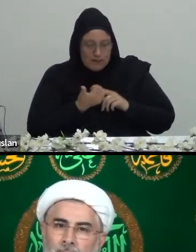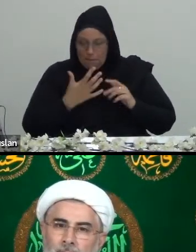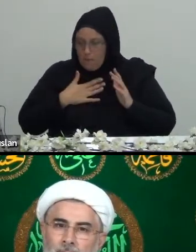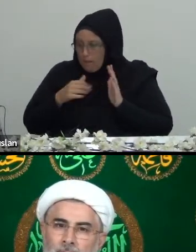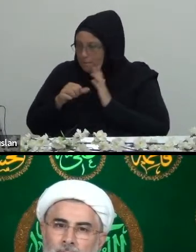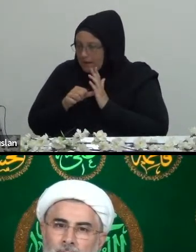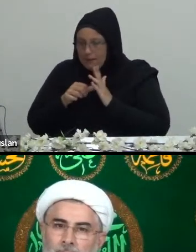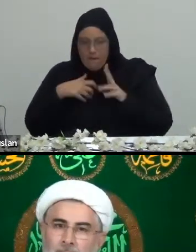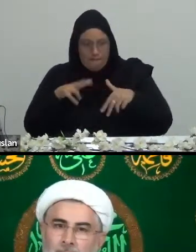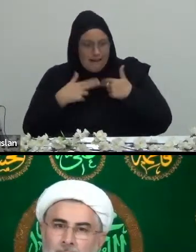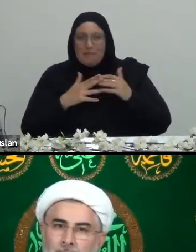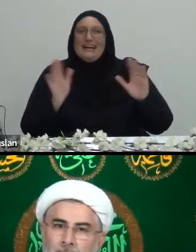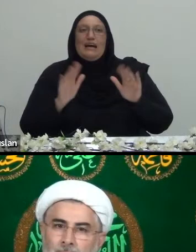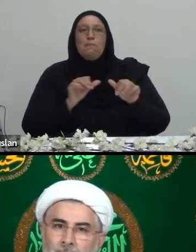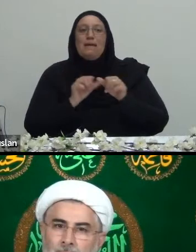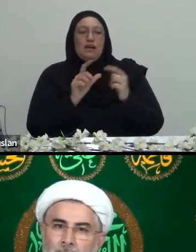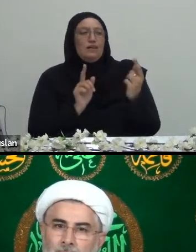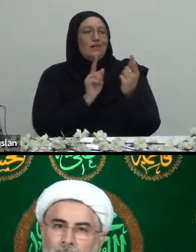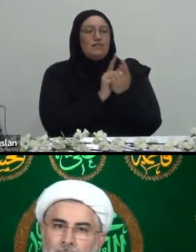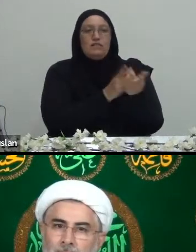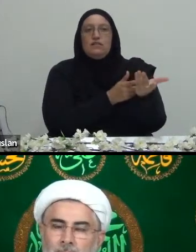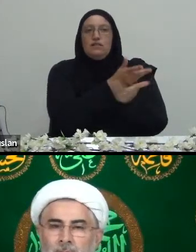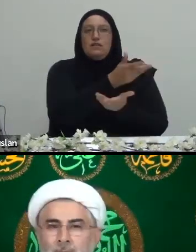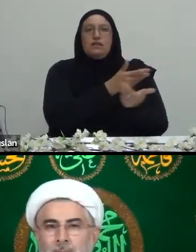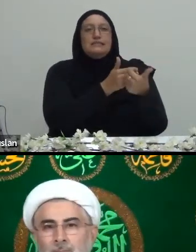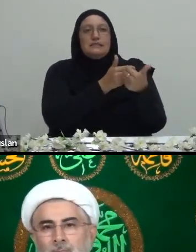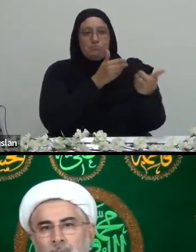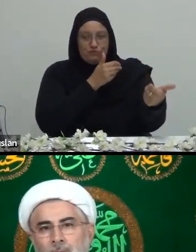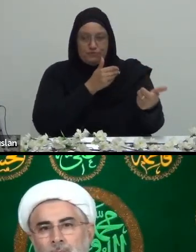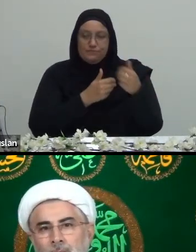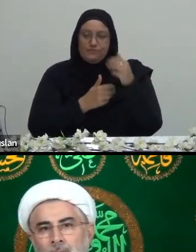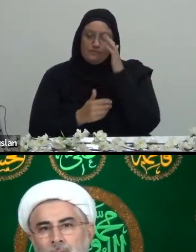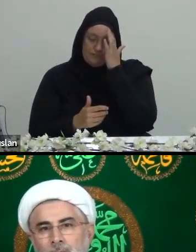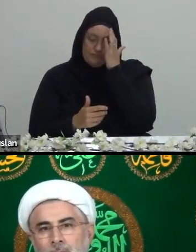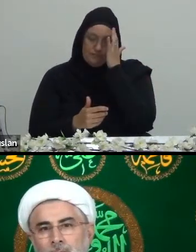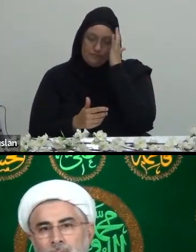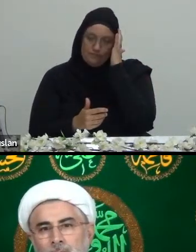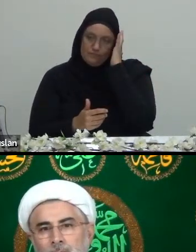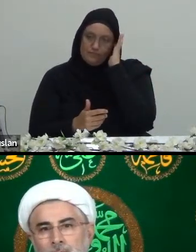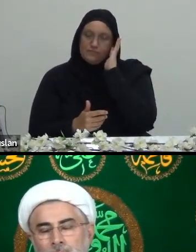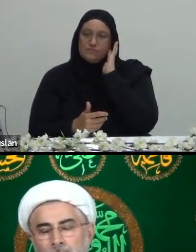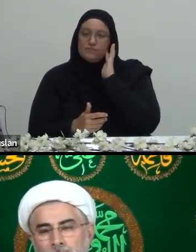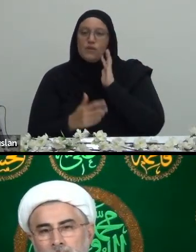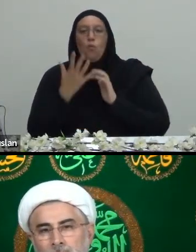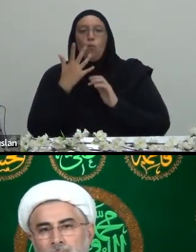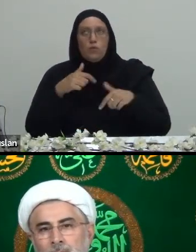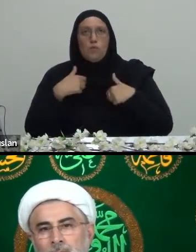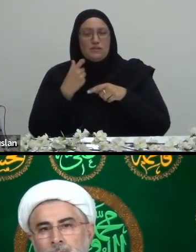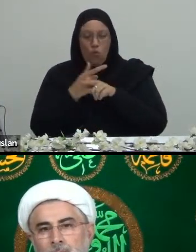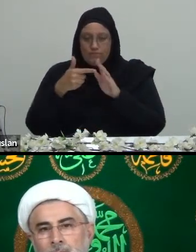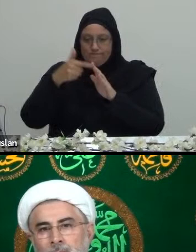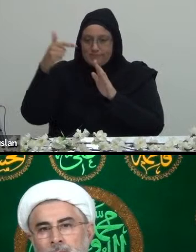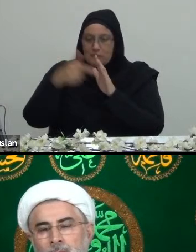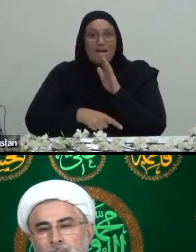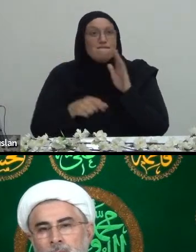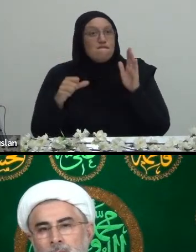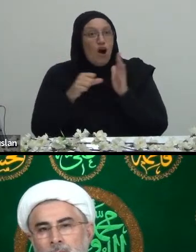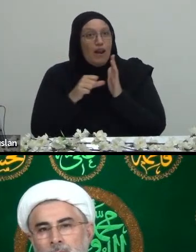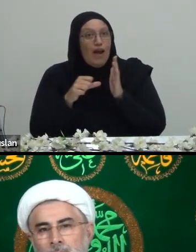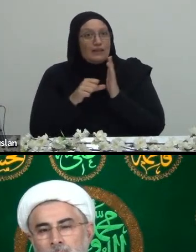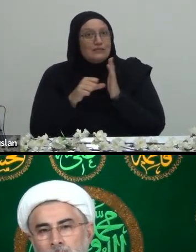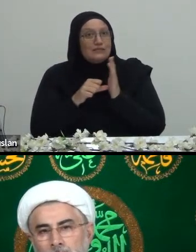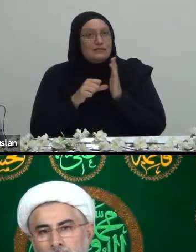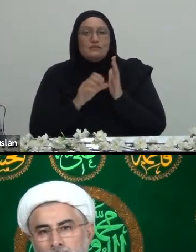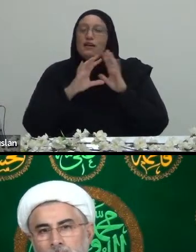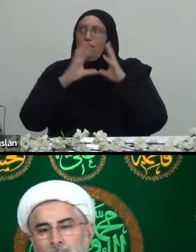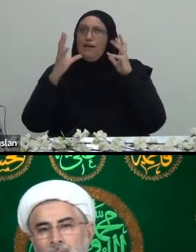your convenience. When we get to the more technical aspects and the financial aspects, again, all of this advice is